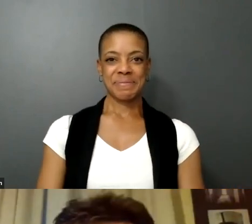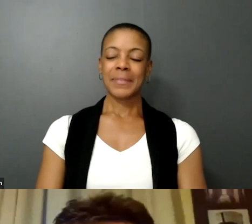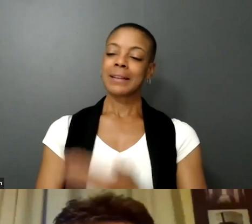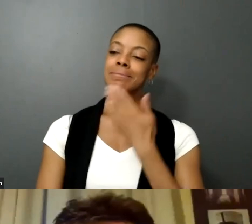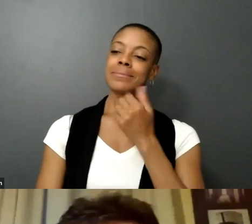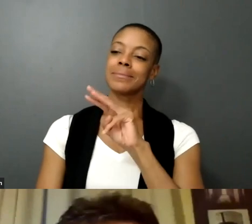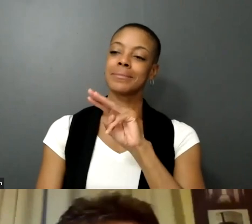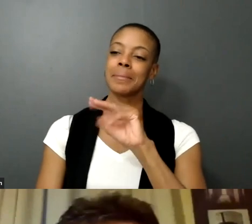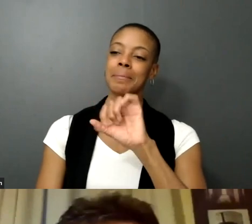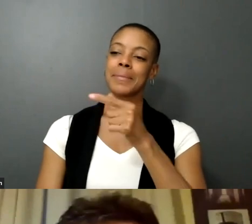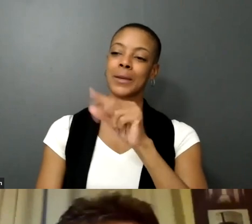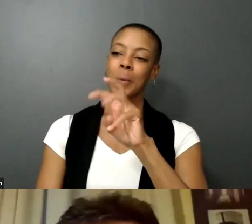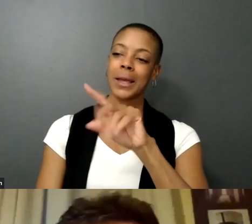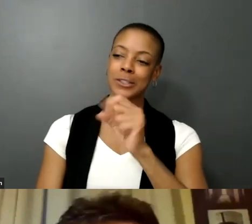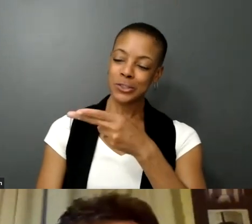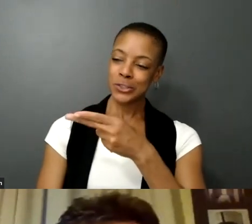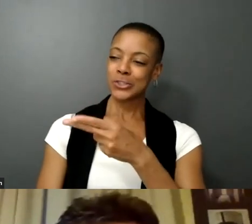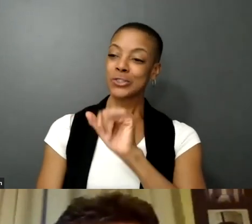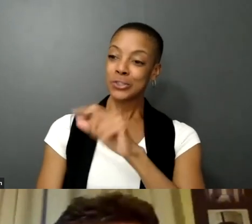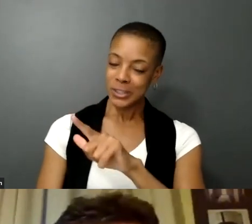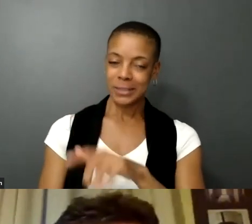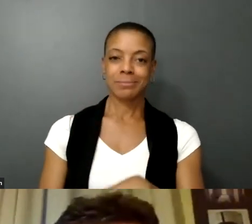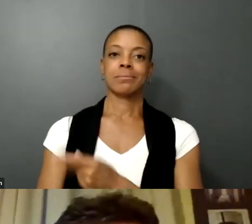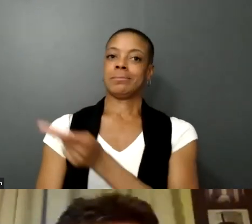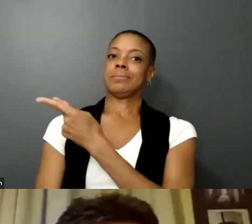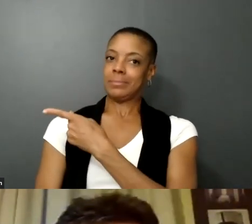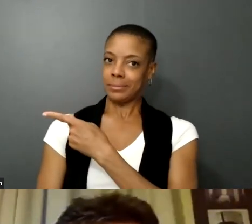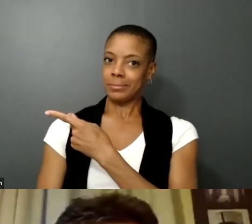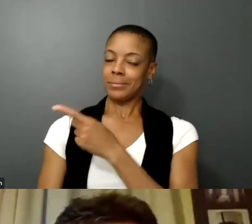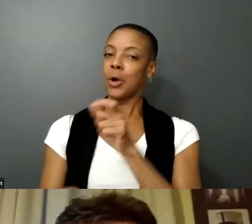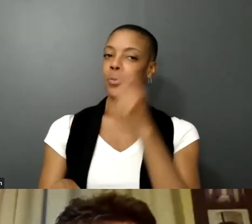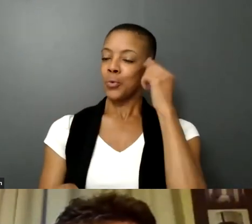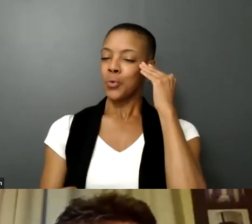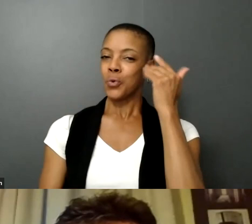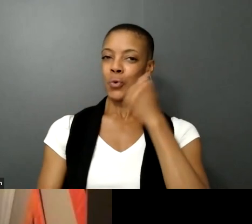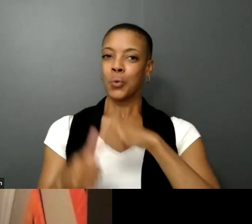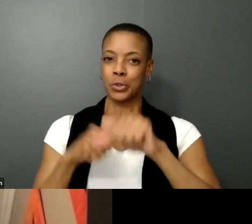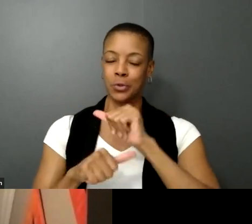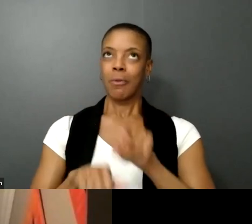Miigwech, Jill. Good to see you again. Always. Yeah, Jill and I go way back. Good to see you.